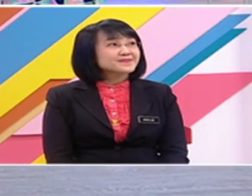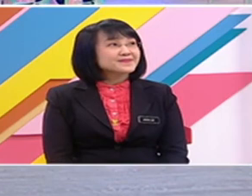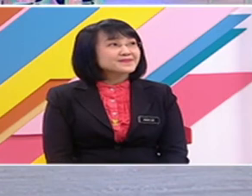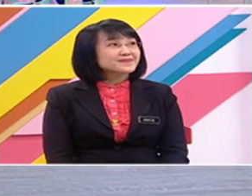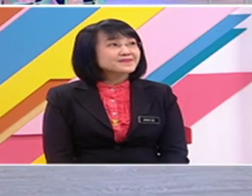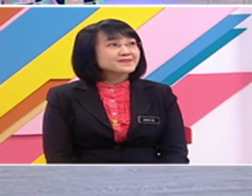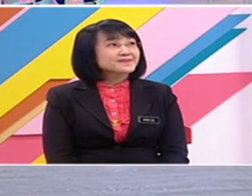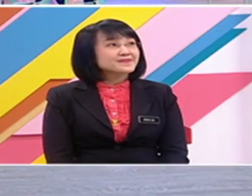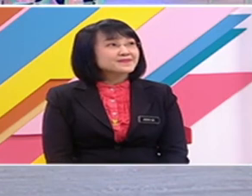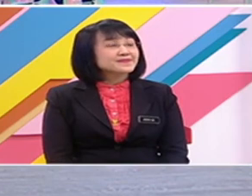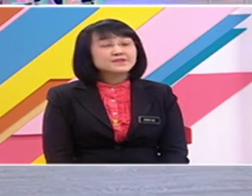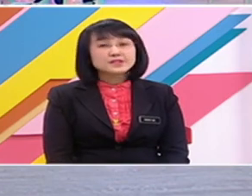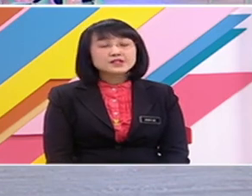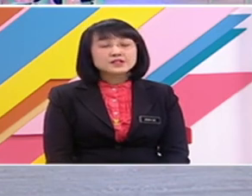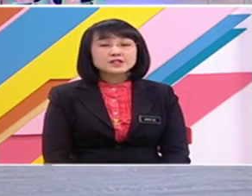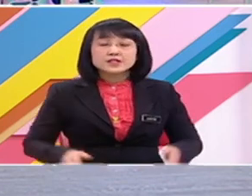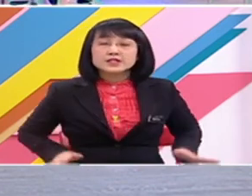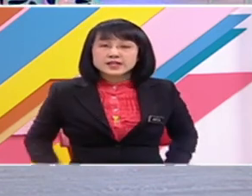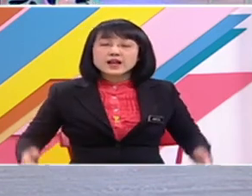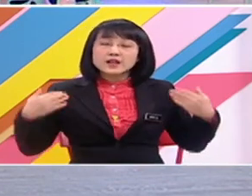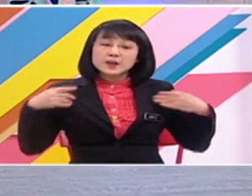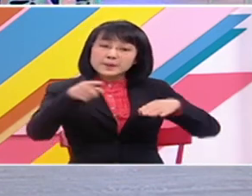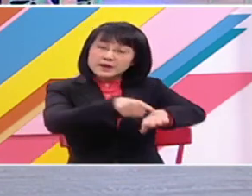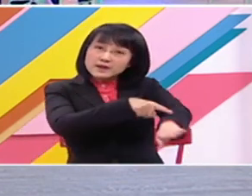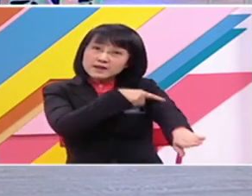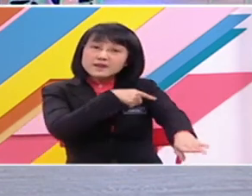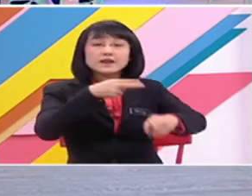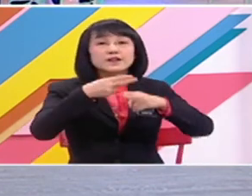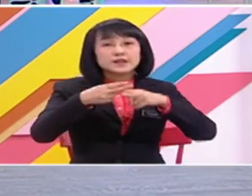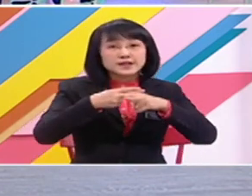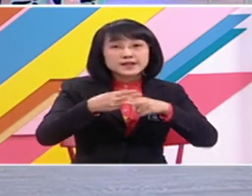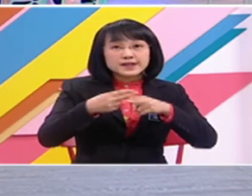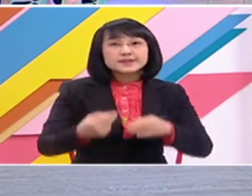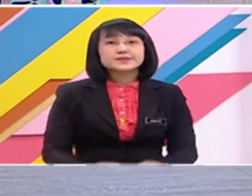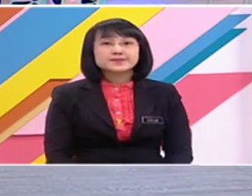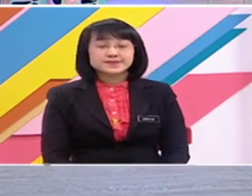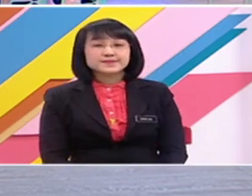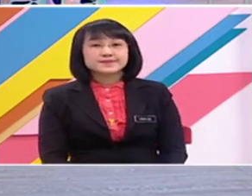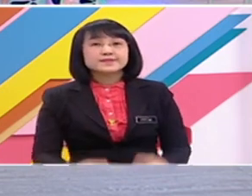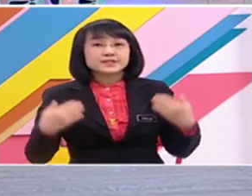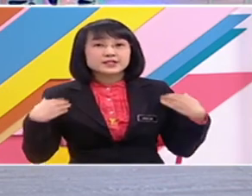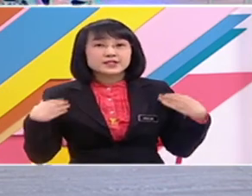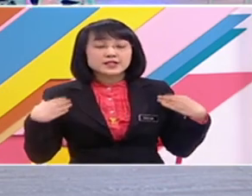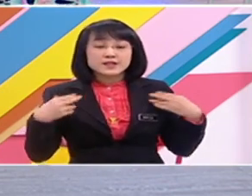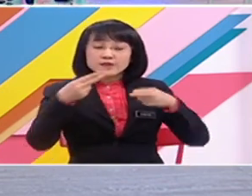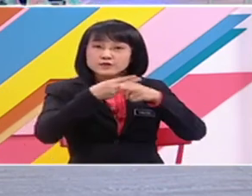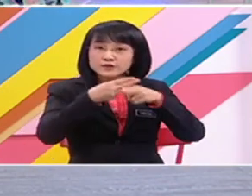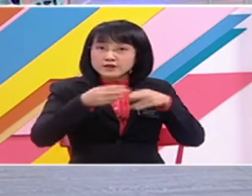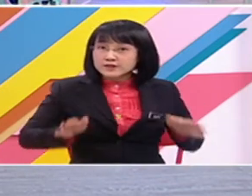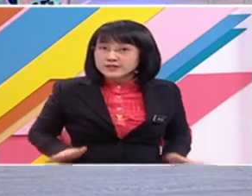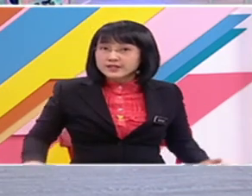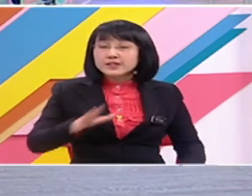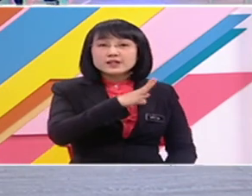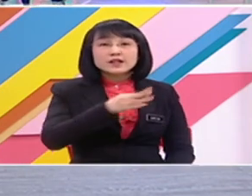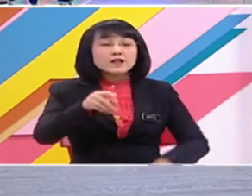it has different length. Yes. The short skirt. Okay. Or long skirt. Long skirt. Yes. We have a skirt